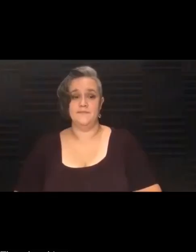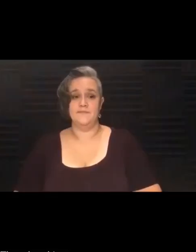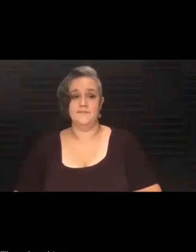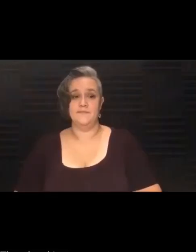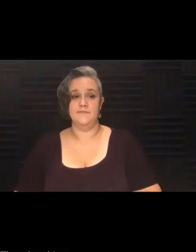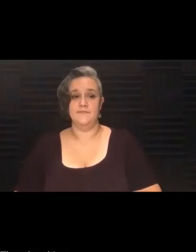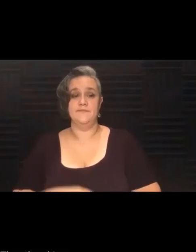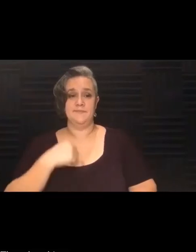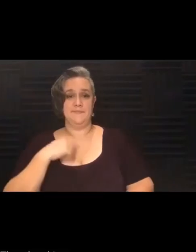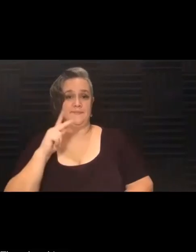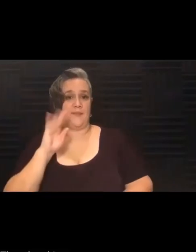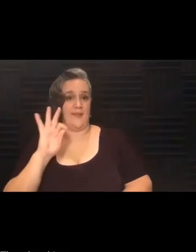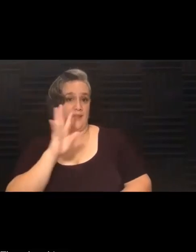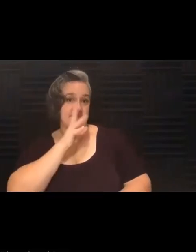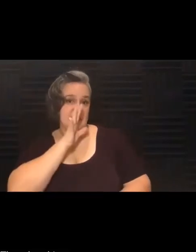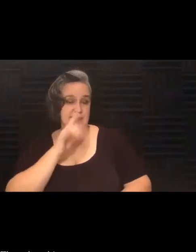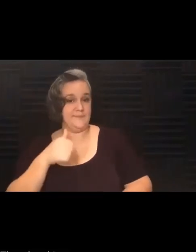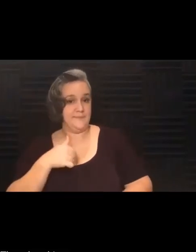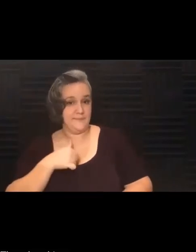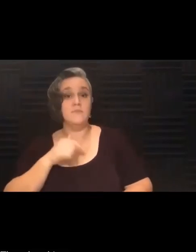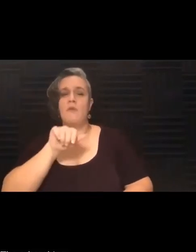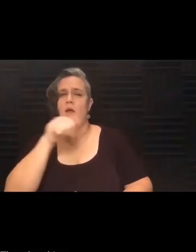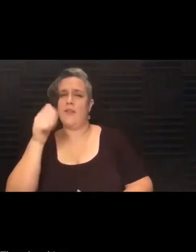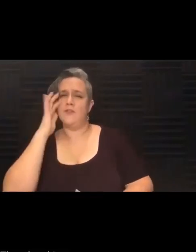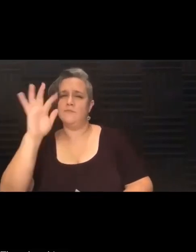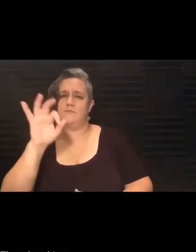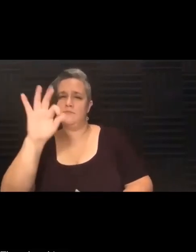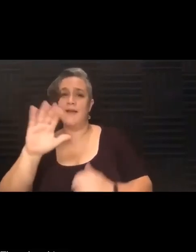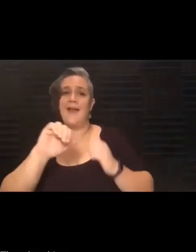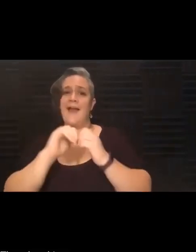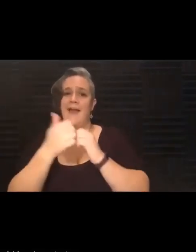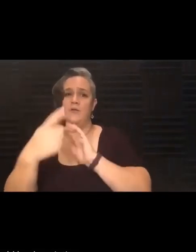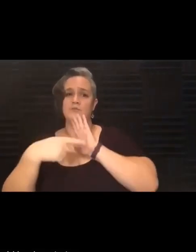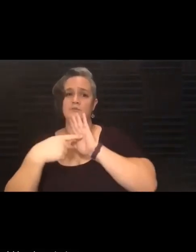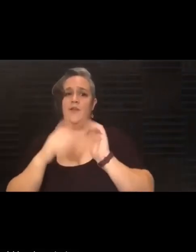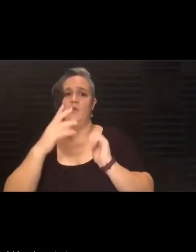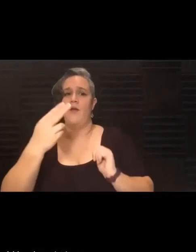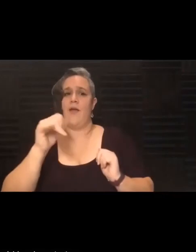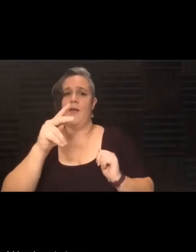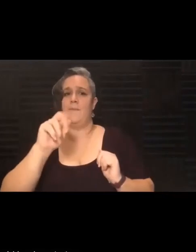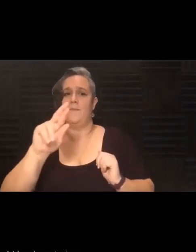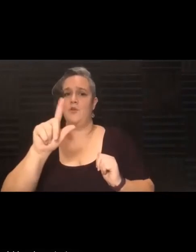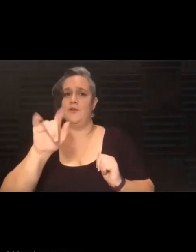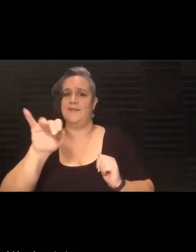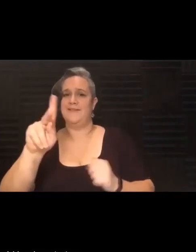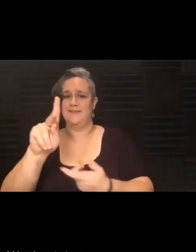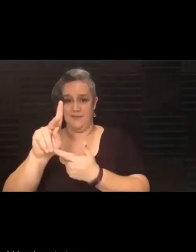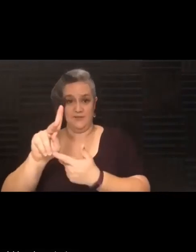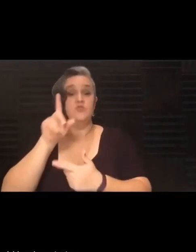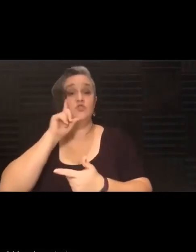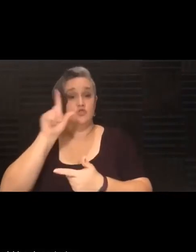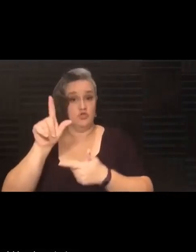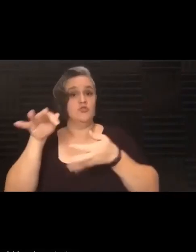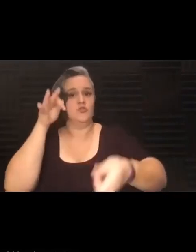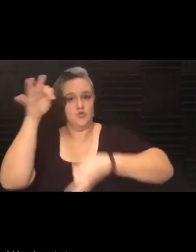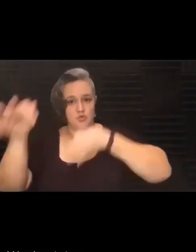This is Kelly. The other thing you should be aware of is how you present your hyperlinks. Hyperlinks should be descriptive.